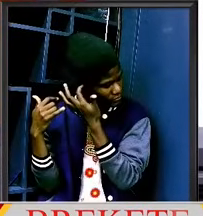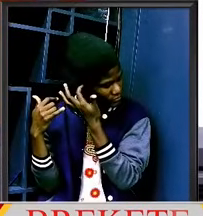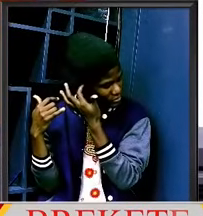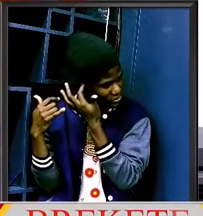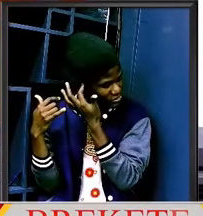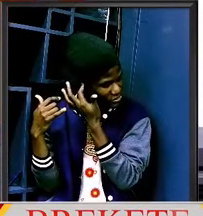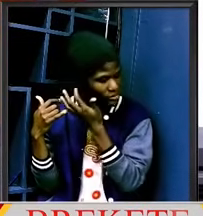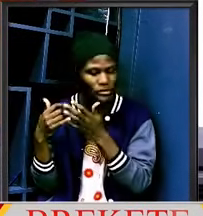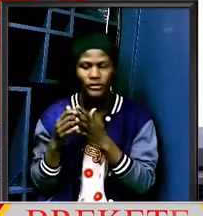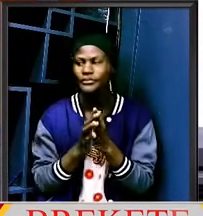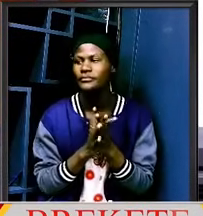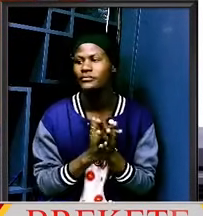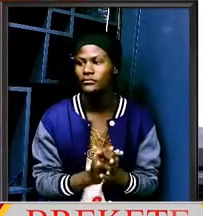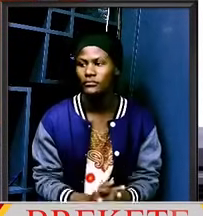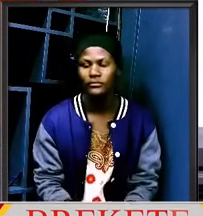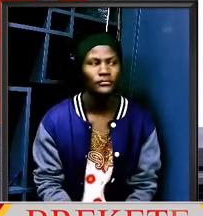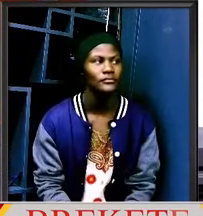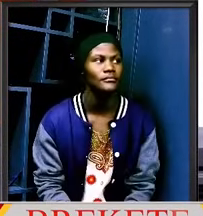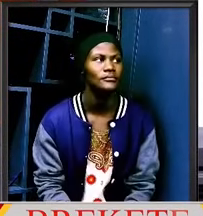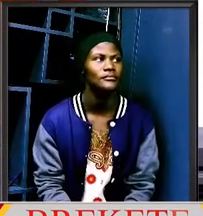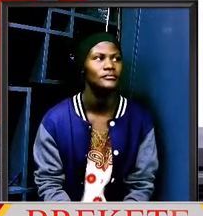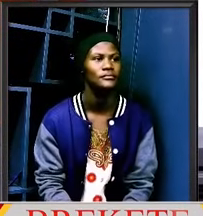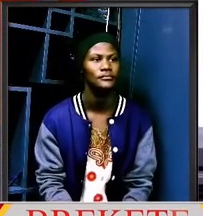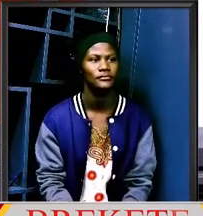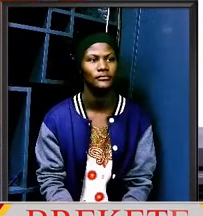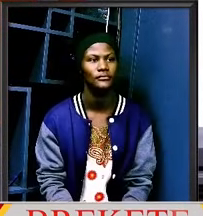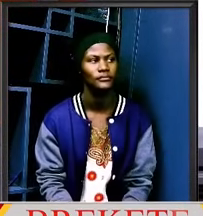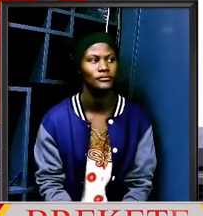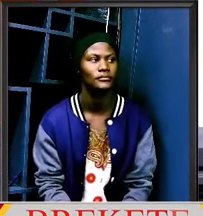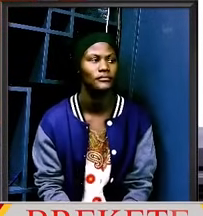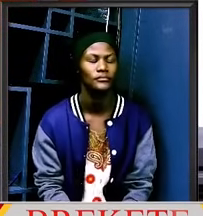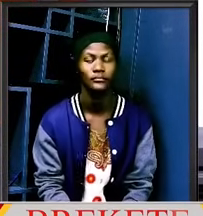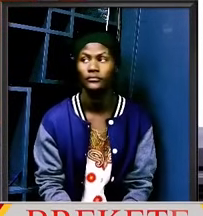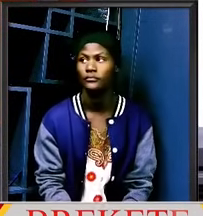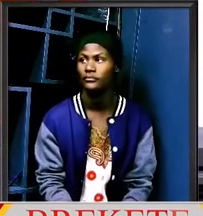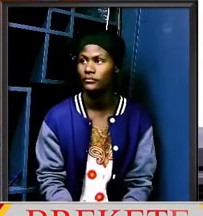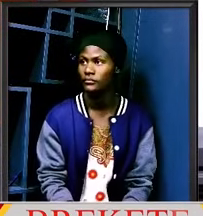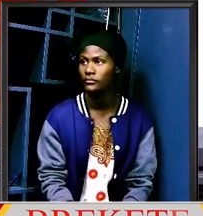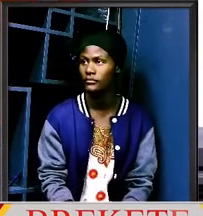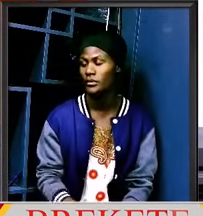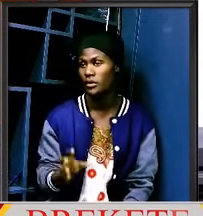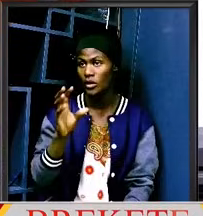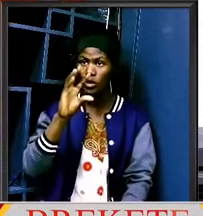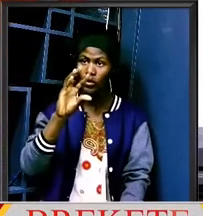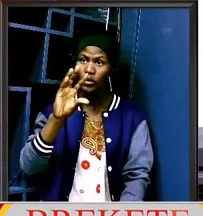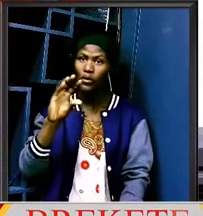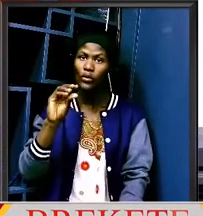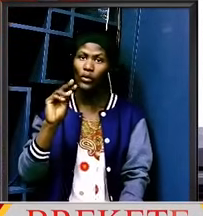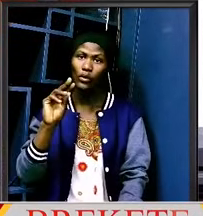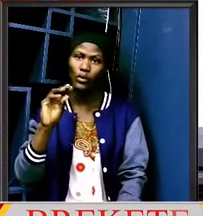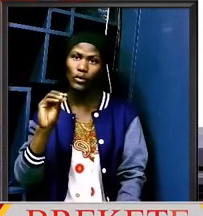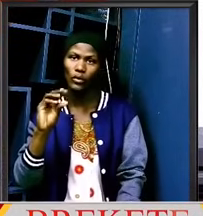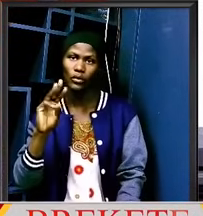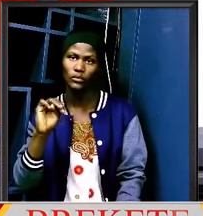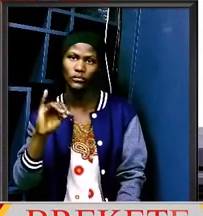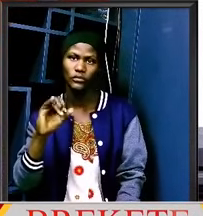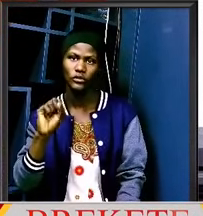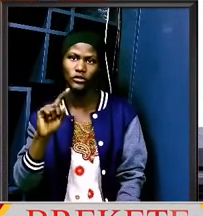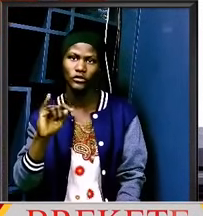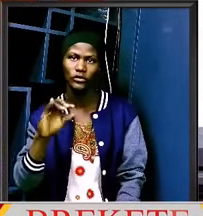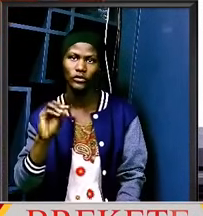One is the Commissioner of Police, because since a division cannot handle... See, make I tell you now, Commissioner of Police waiting. You